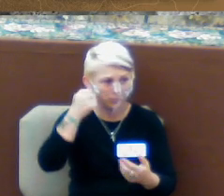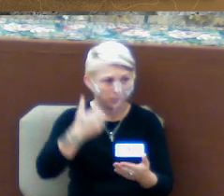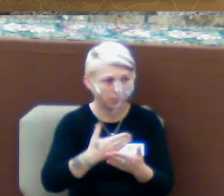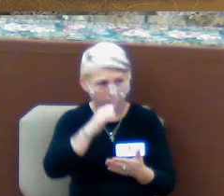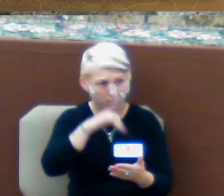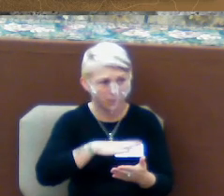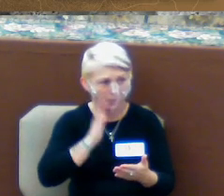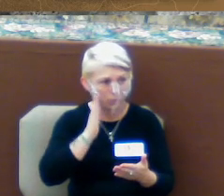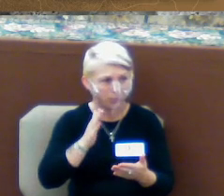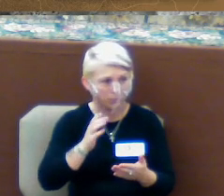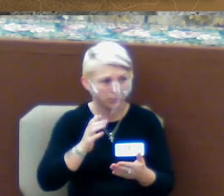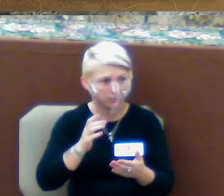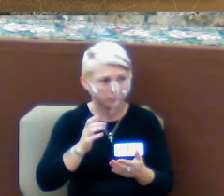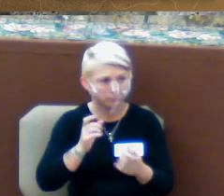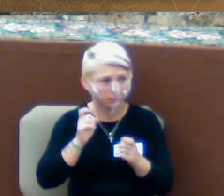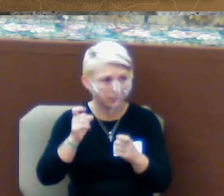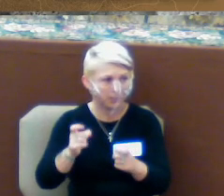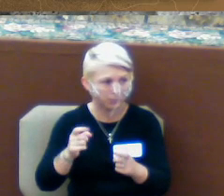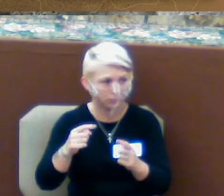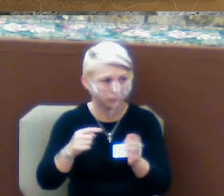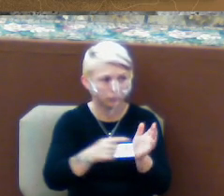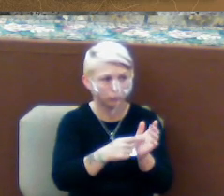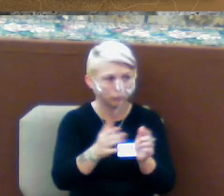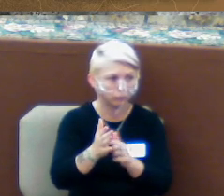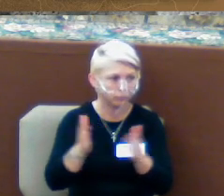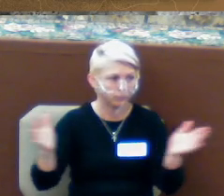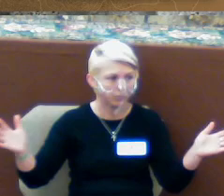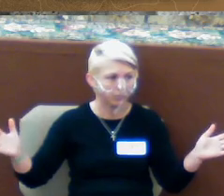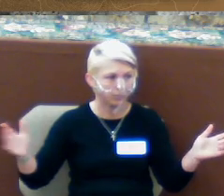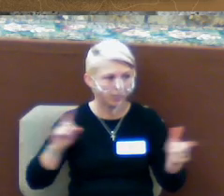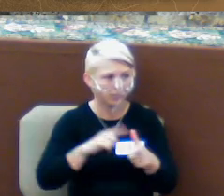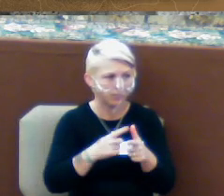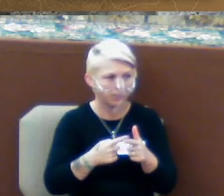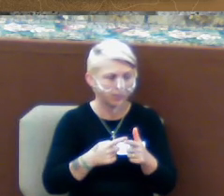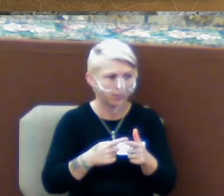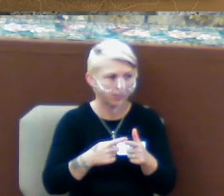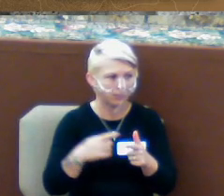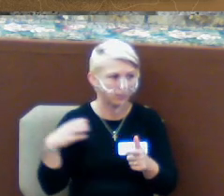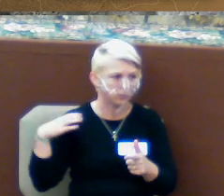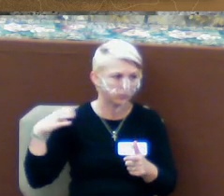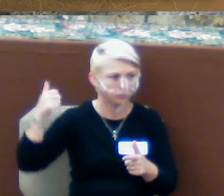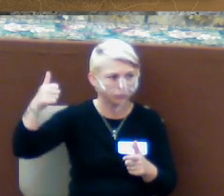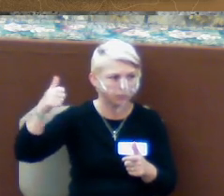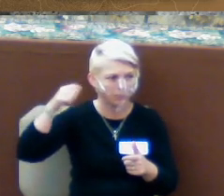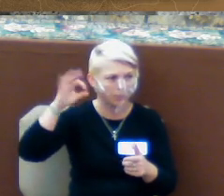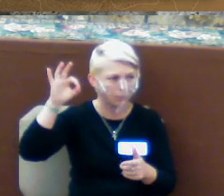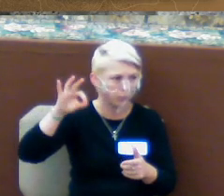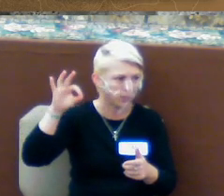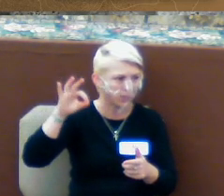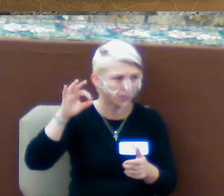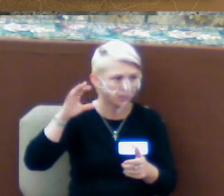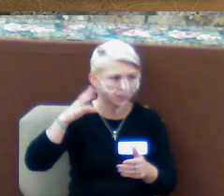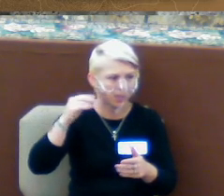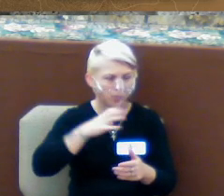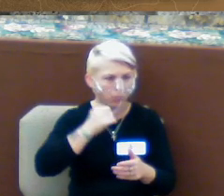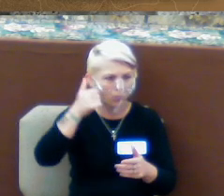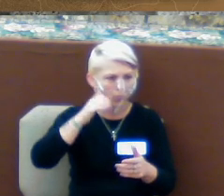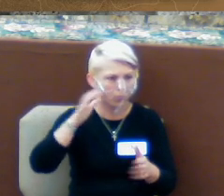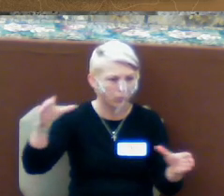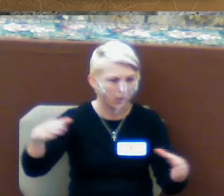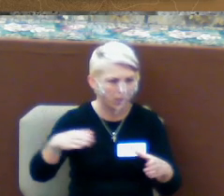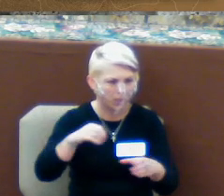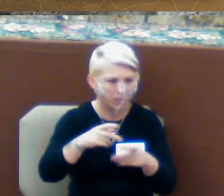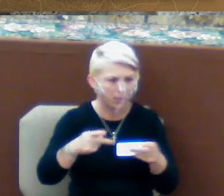Son of Man will be delivered up to be crucified. Then the chief priests and the elders of the people gathered in the place of the